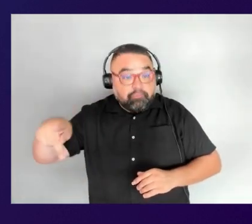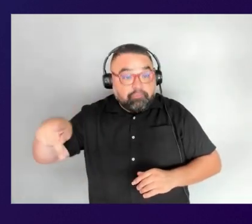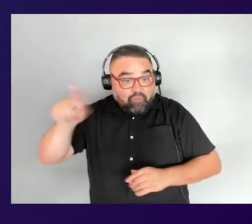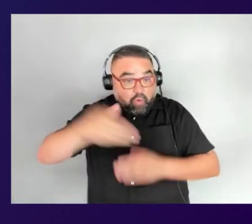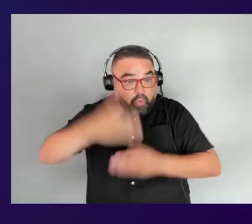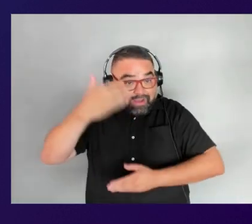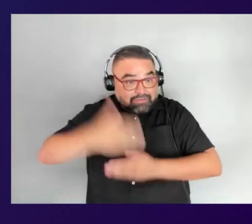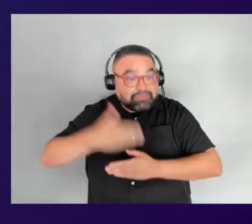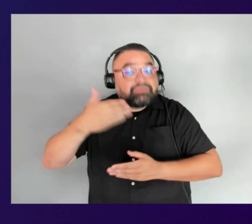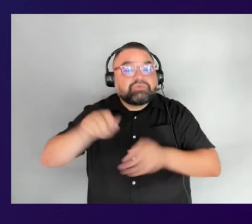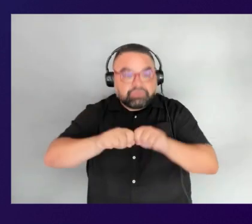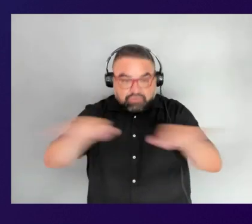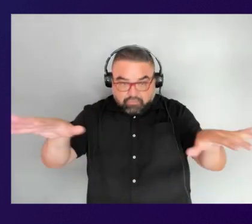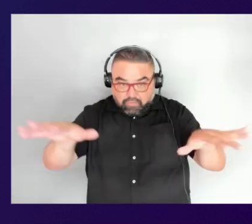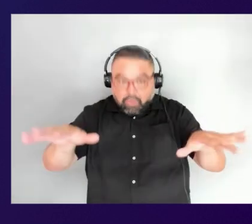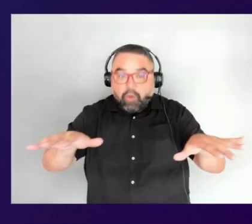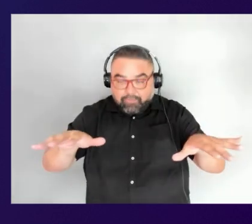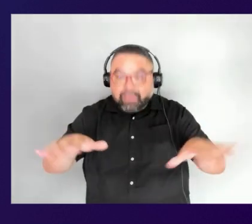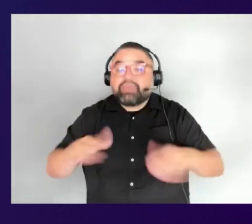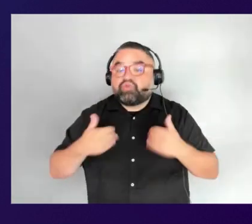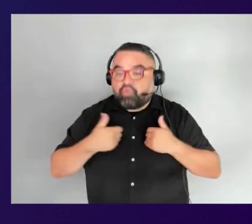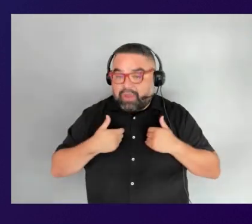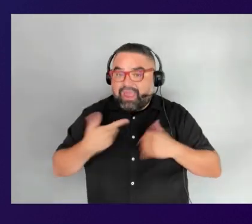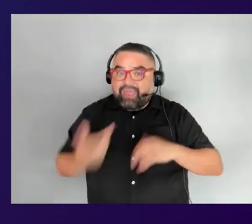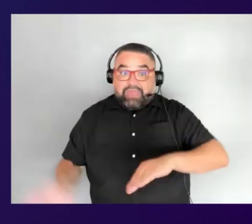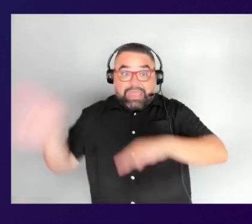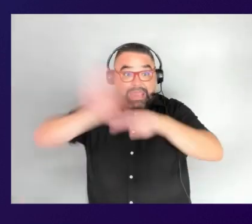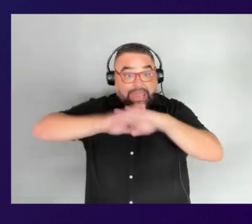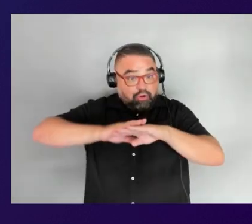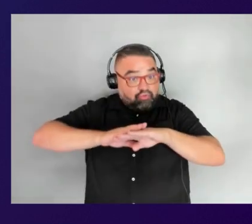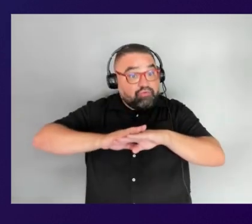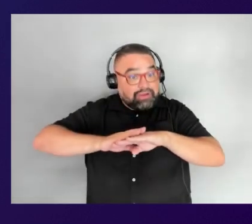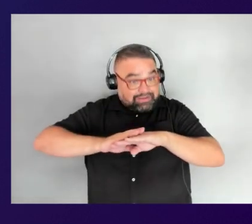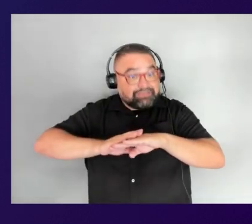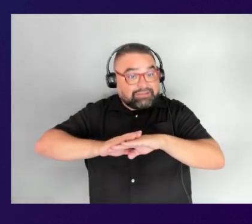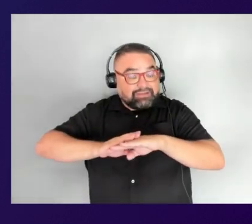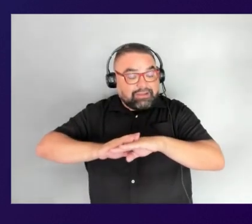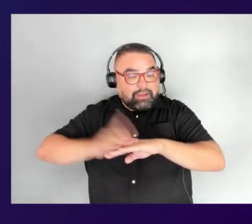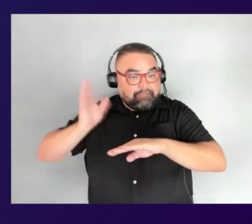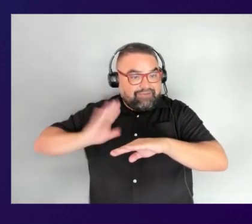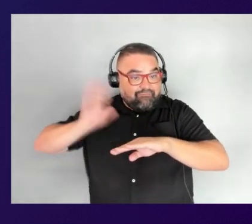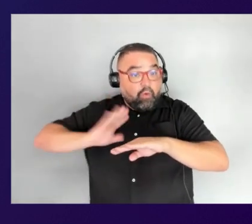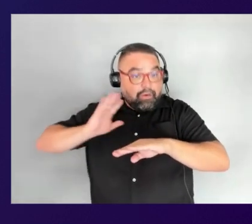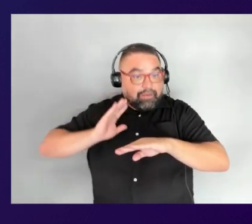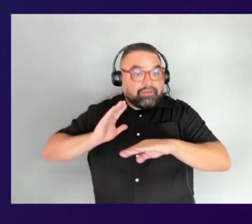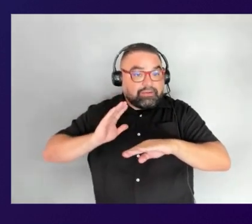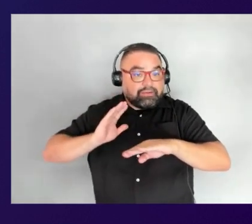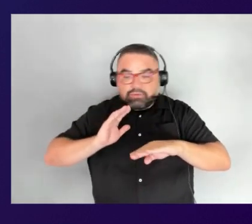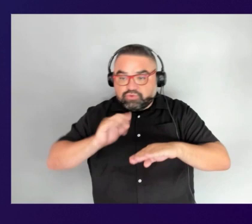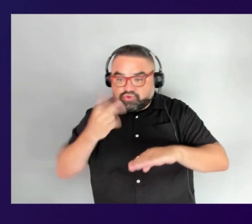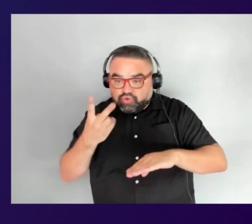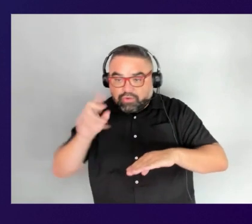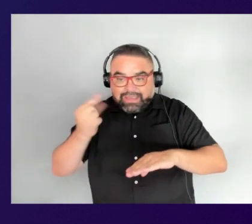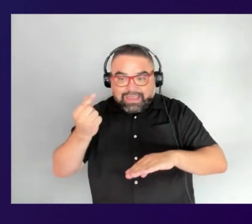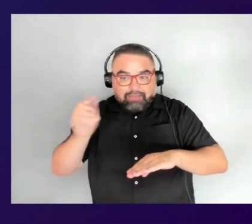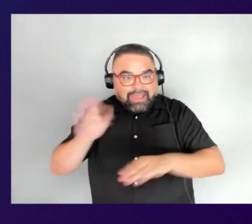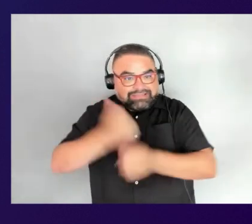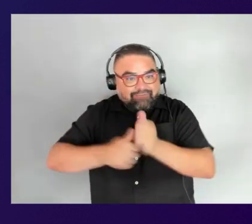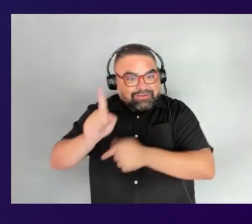deployment, which is a 6x increase over the previous 2 gigabytes per second. And with that, we're allowing you to